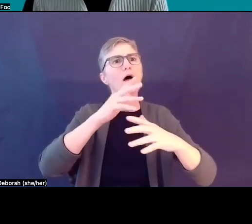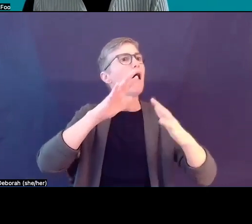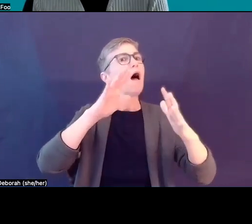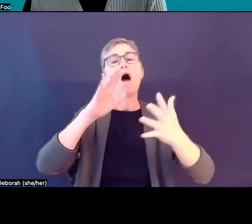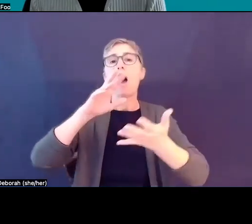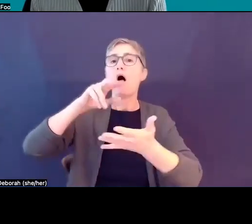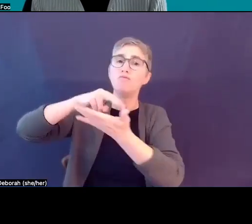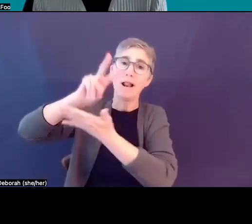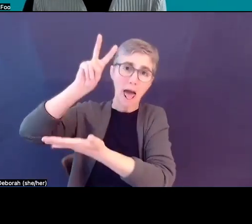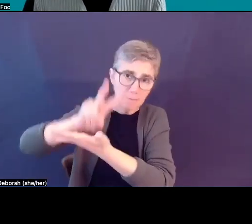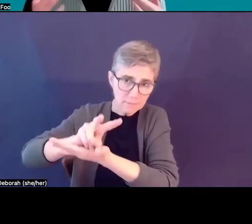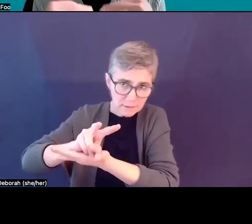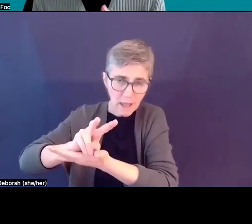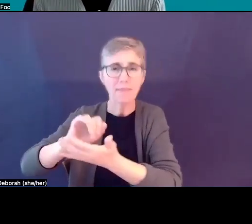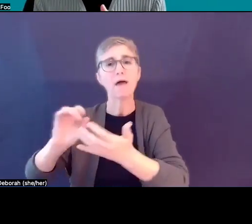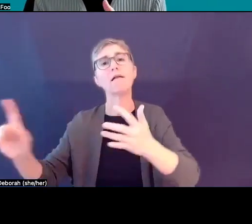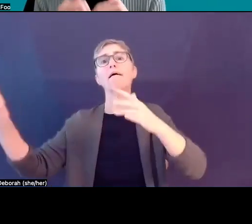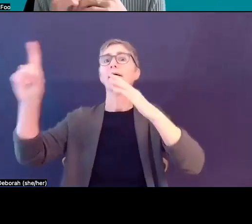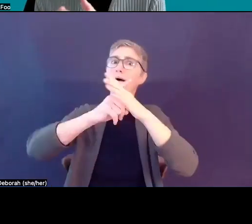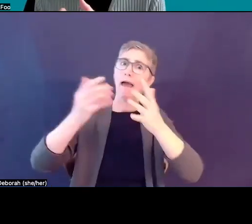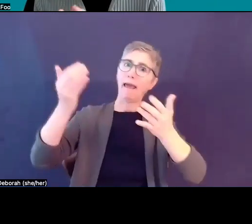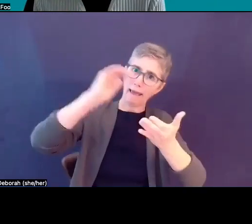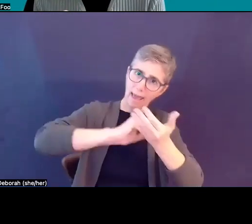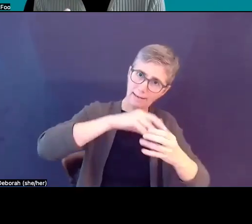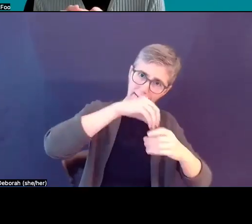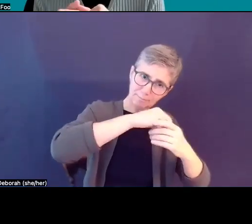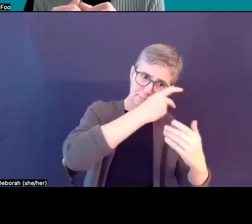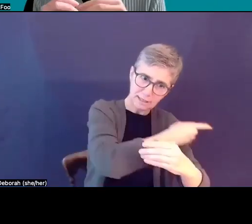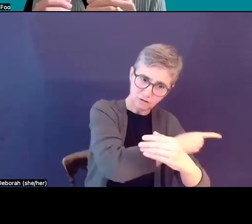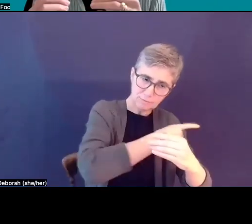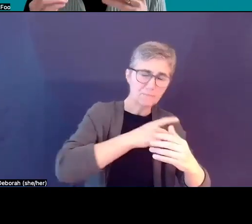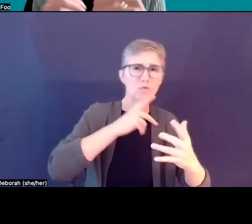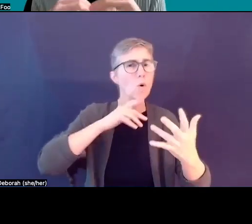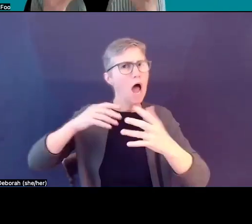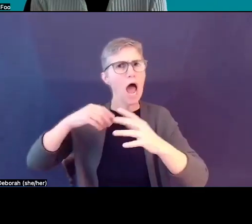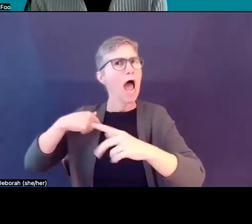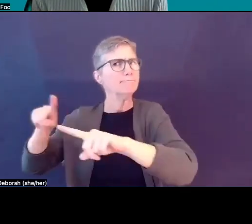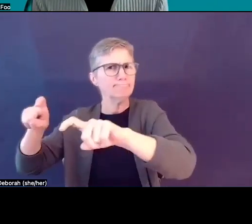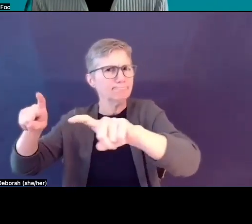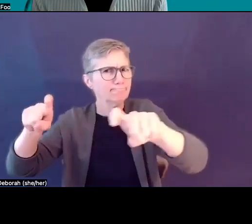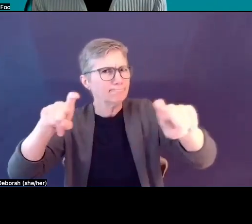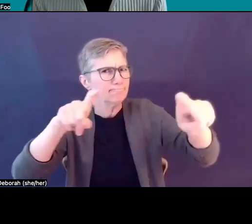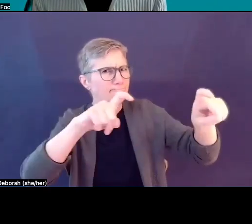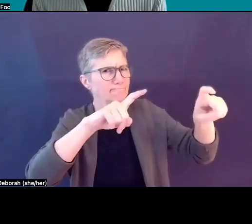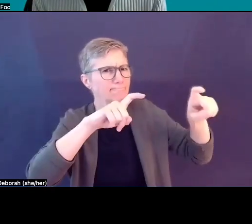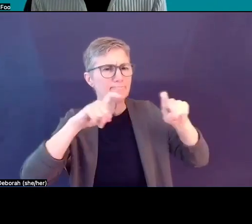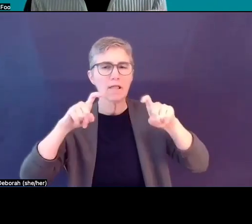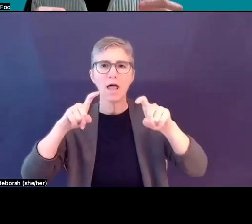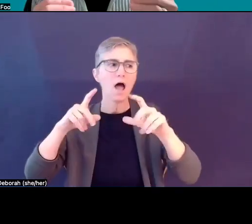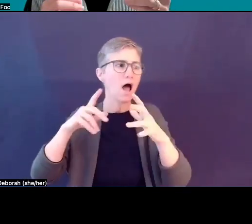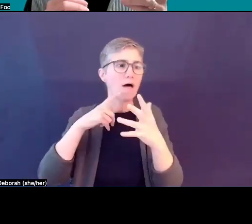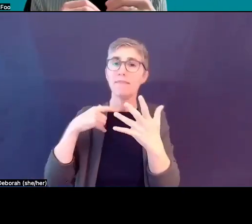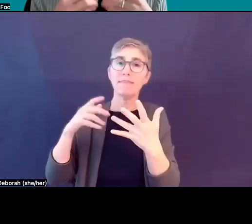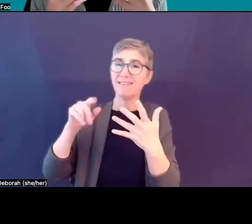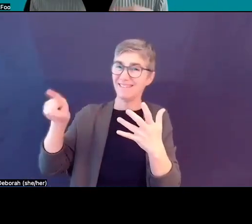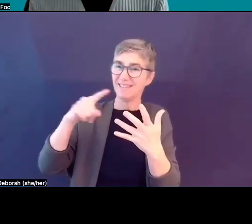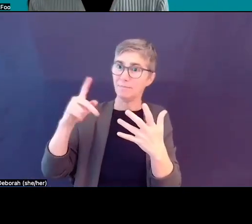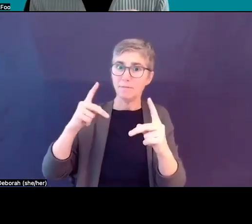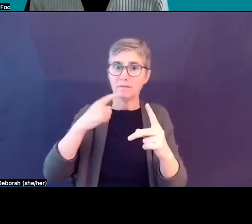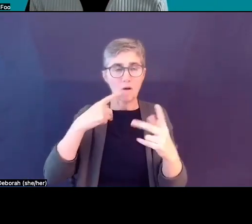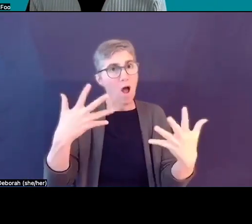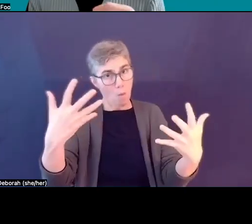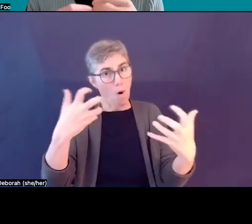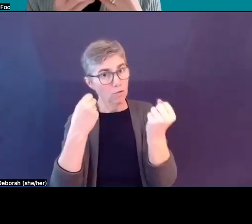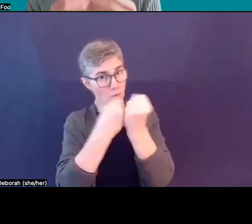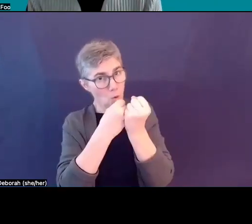the overwhelming feedback that I got from providers then was, I really want to support you. I also